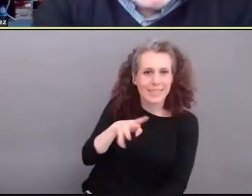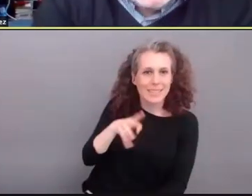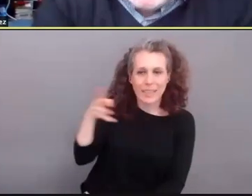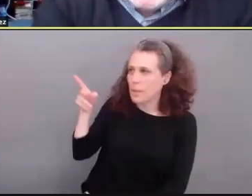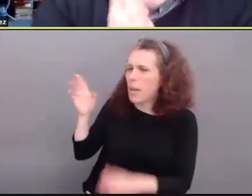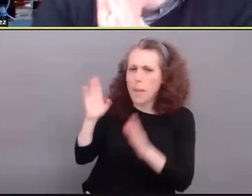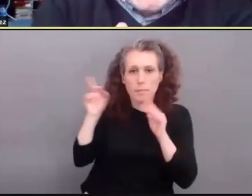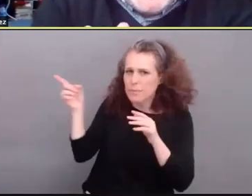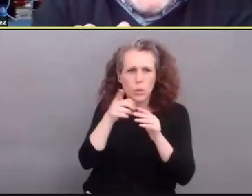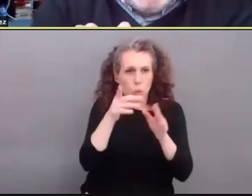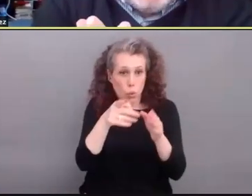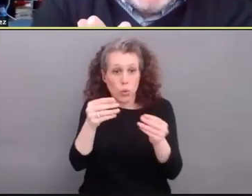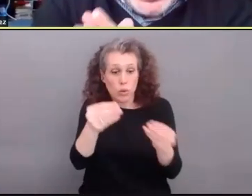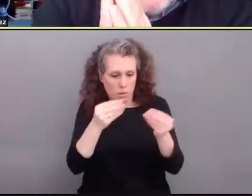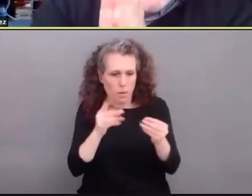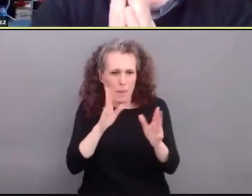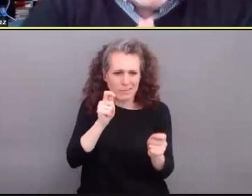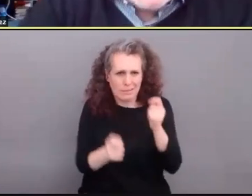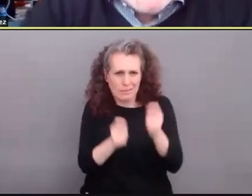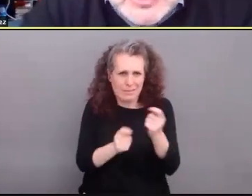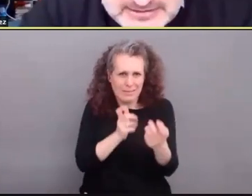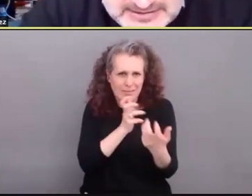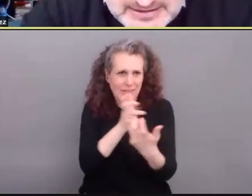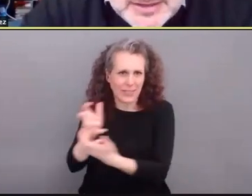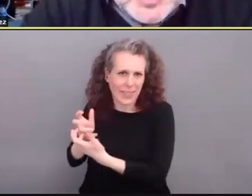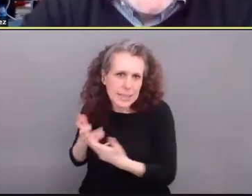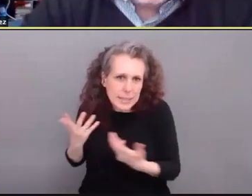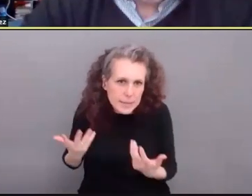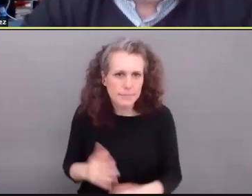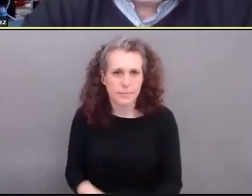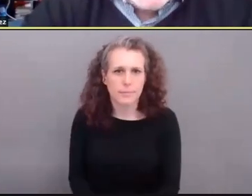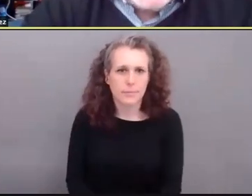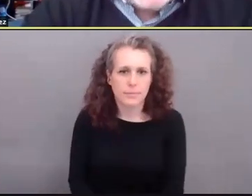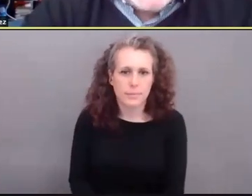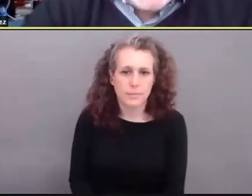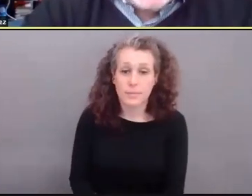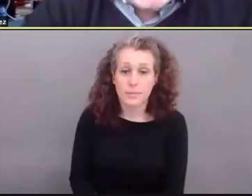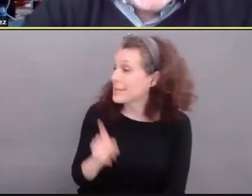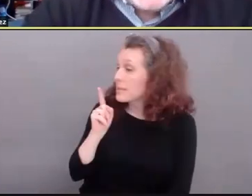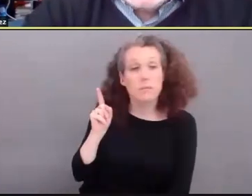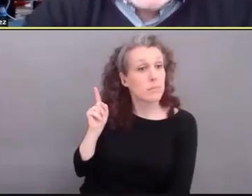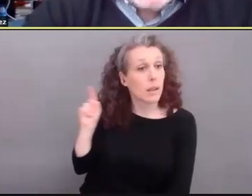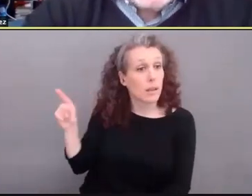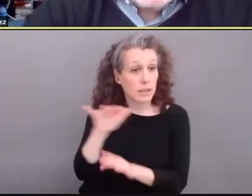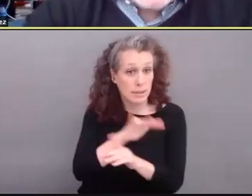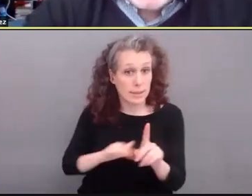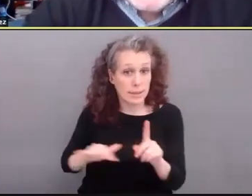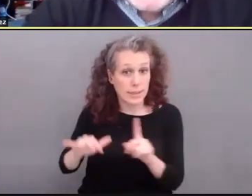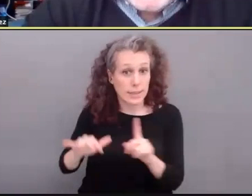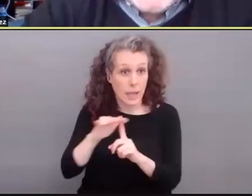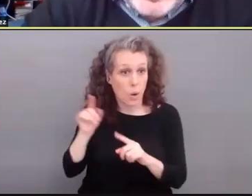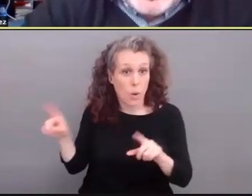one way or another. For instance, in this scenario of a conformity assessment of a